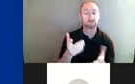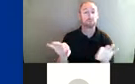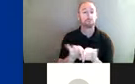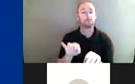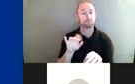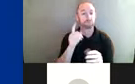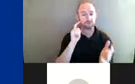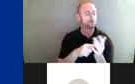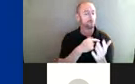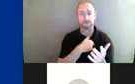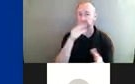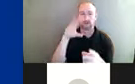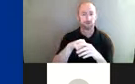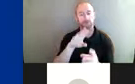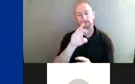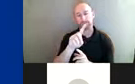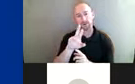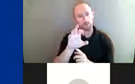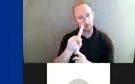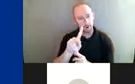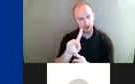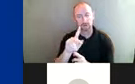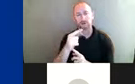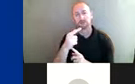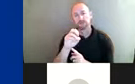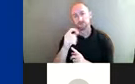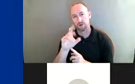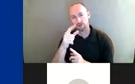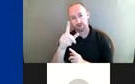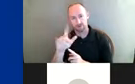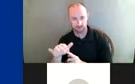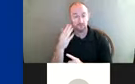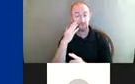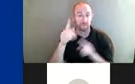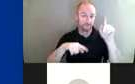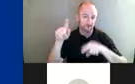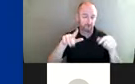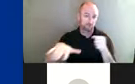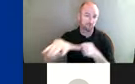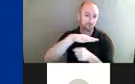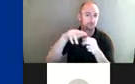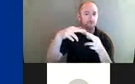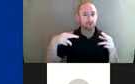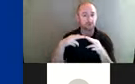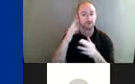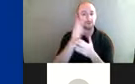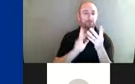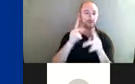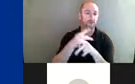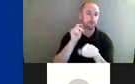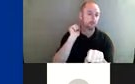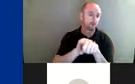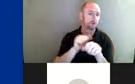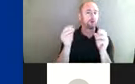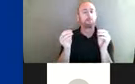include bedrock geology. We do know that lithology varies across the region and some particular rock types are